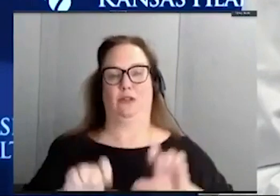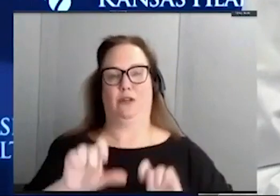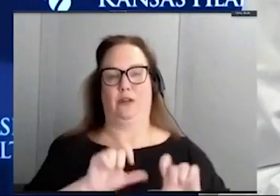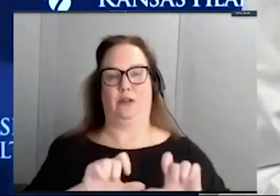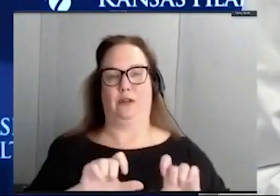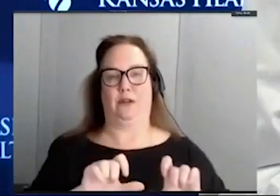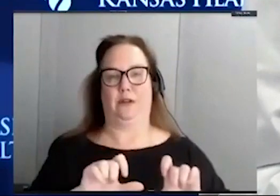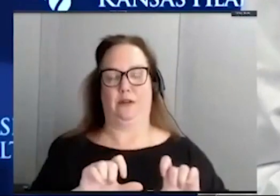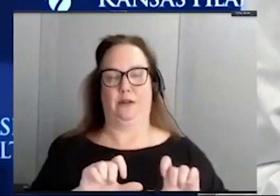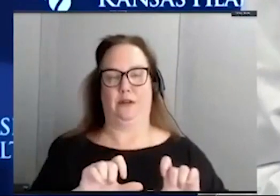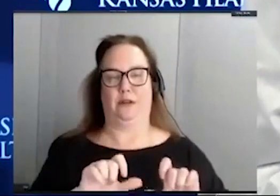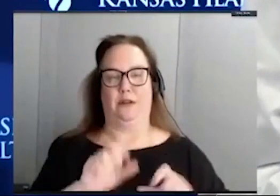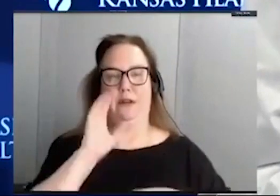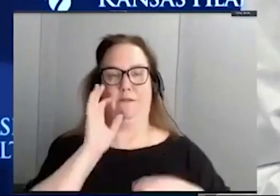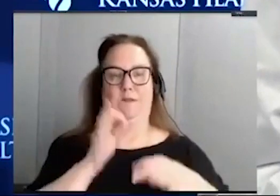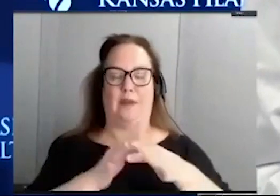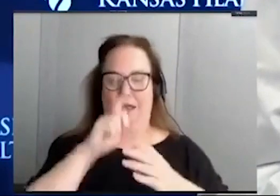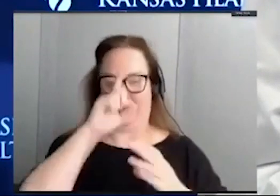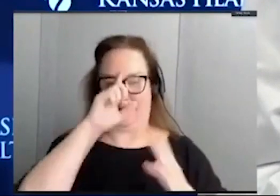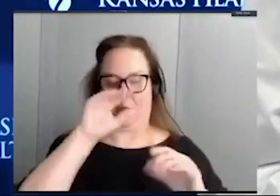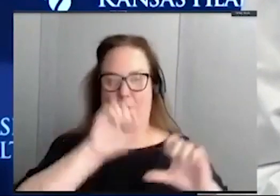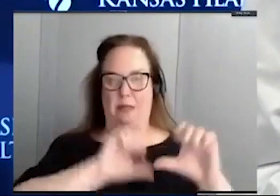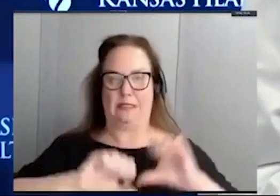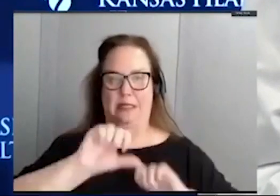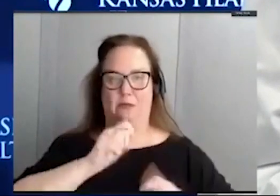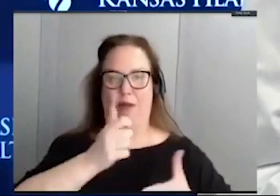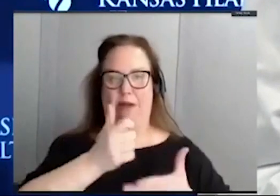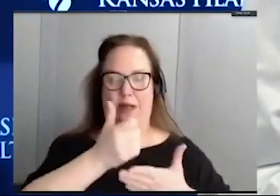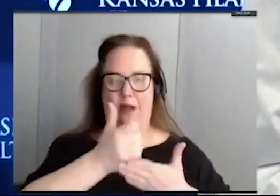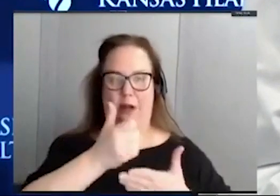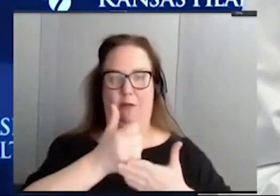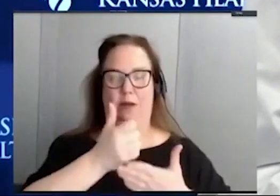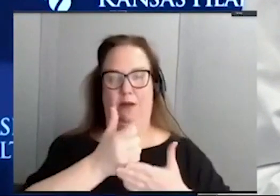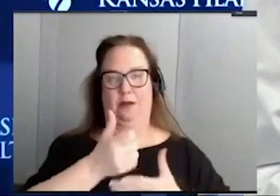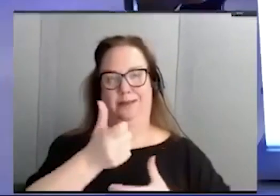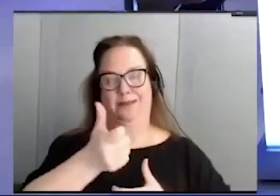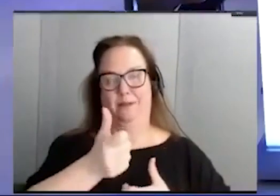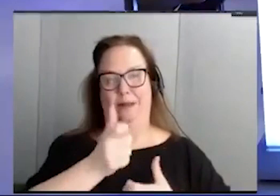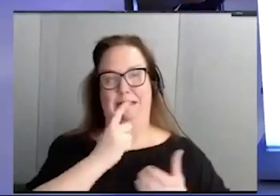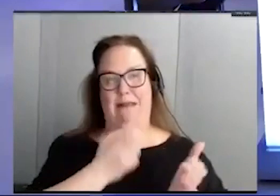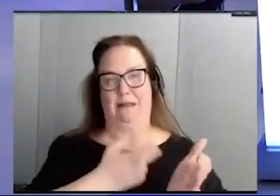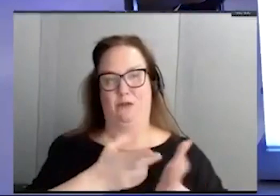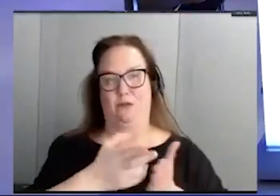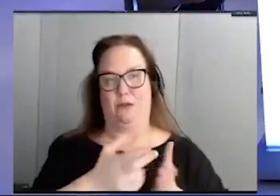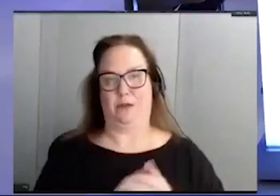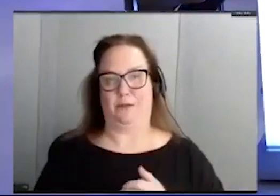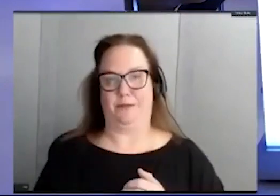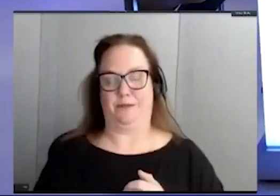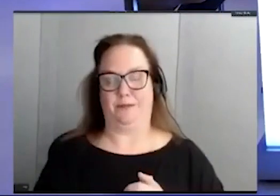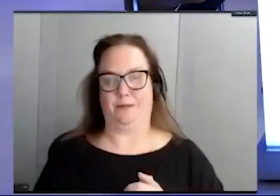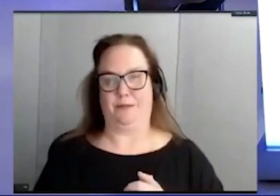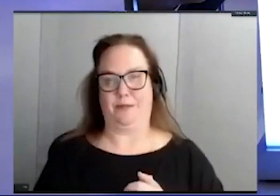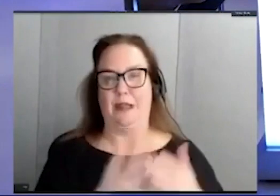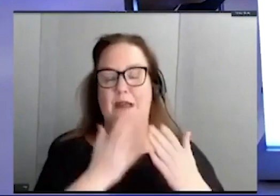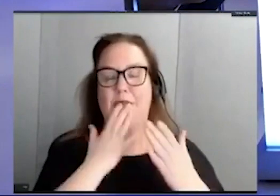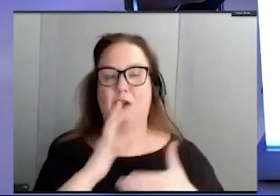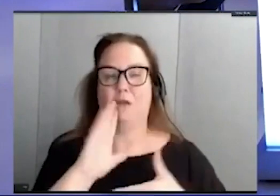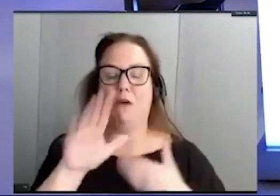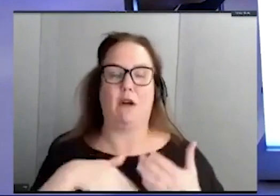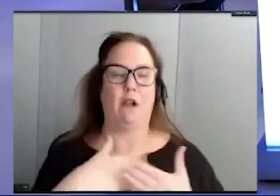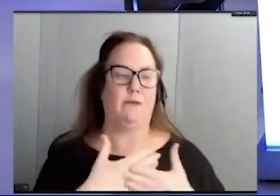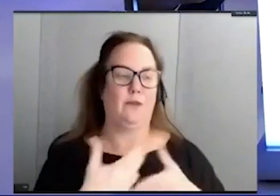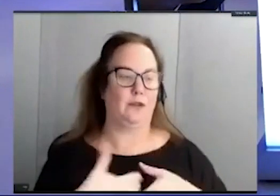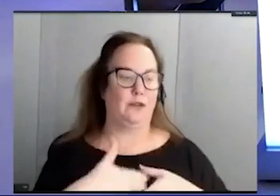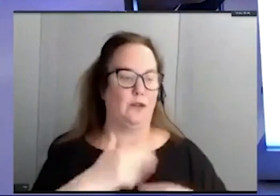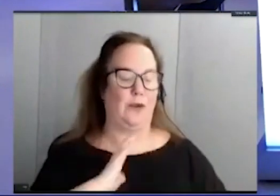hope, and science. We don't help ourselves when we don't tell the truth. All right. On that note, thank you all for being a part of this great discussion this morning.